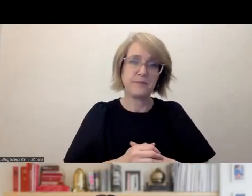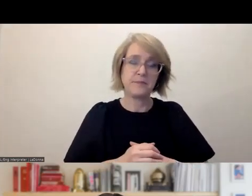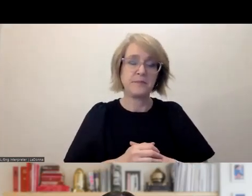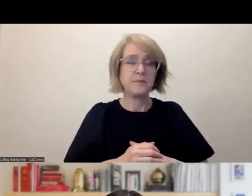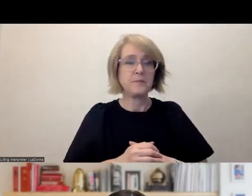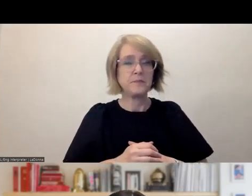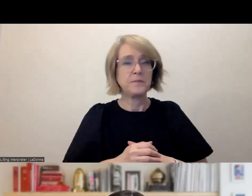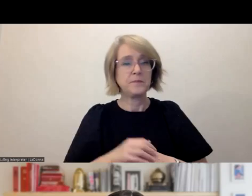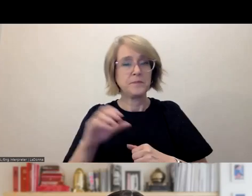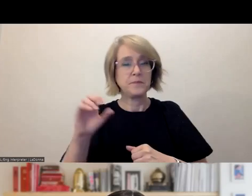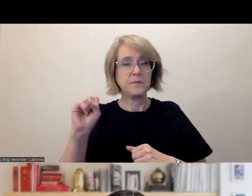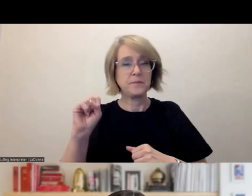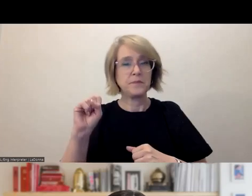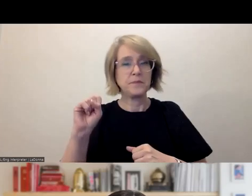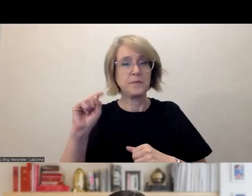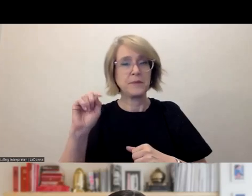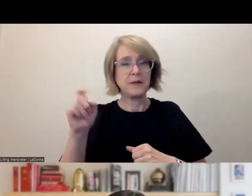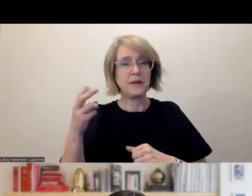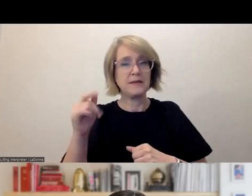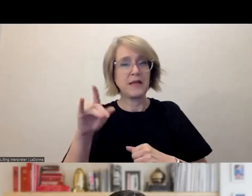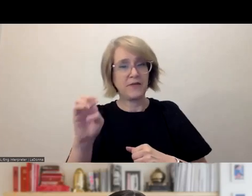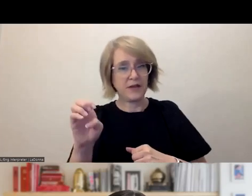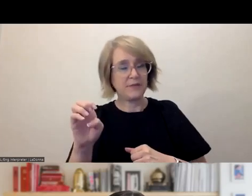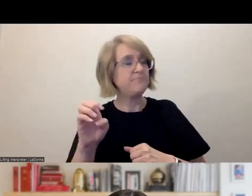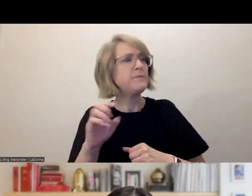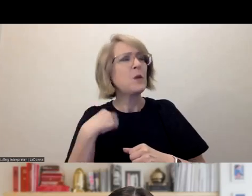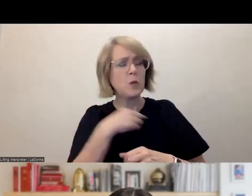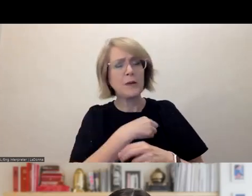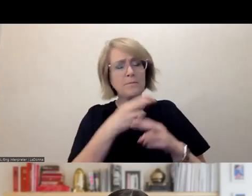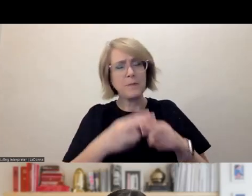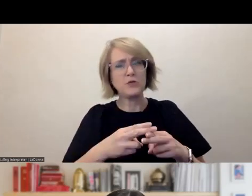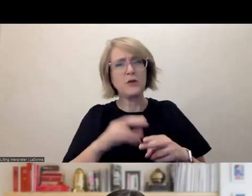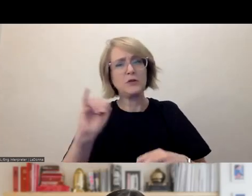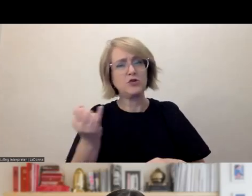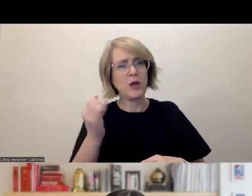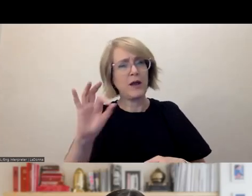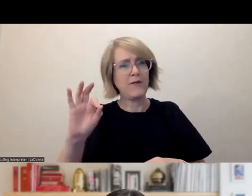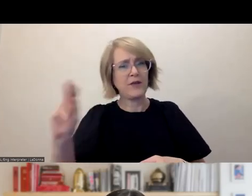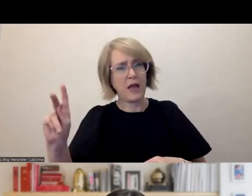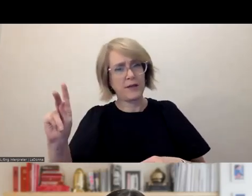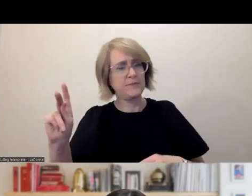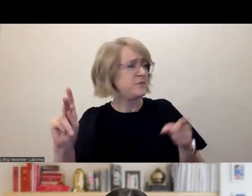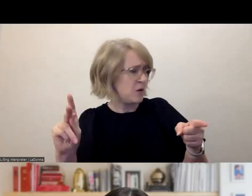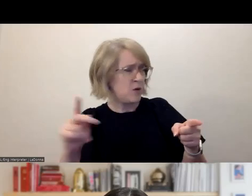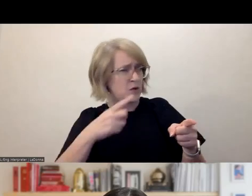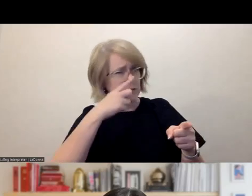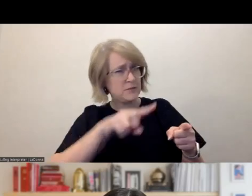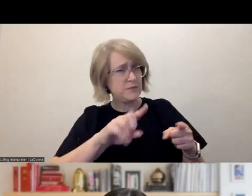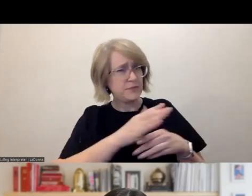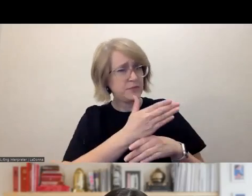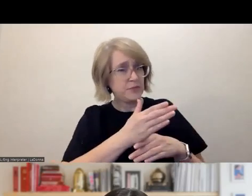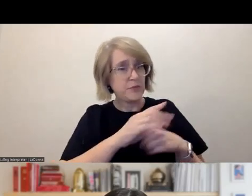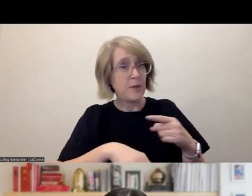So we spoke about John F. Kennedy, and that was how our interview started. If you want to share a little bit